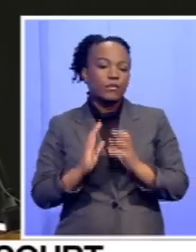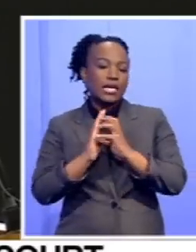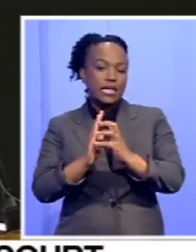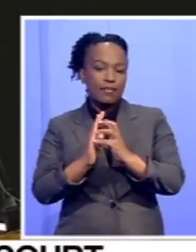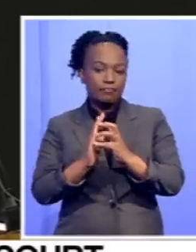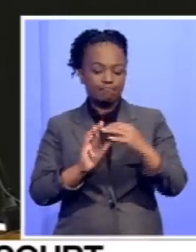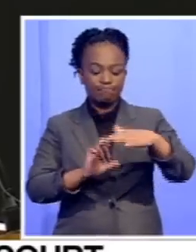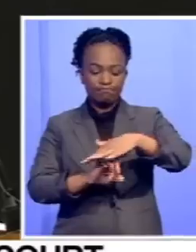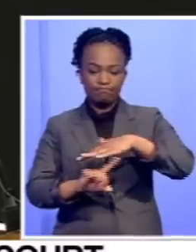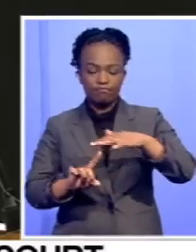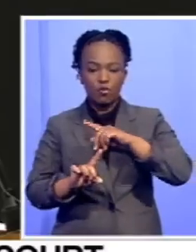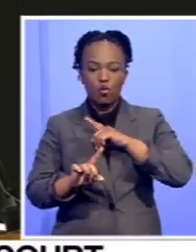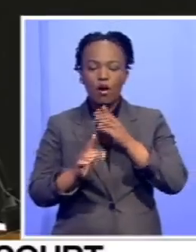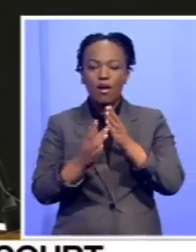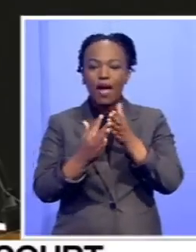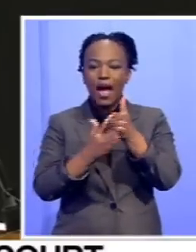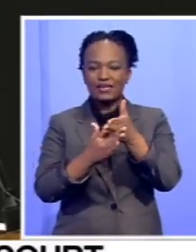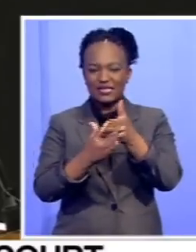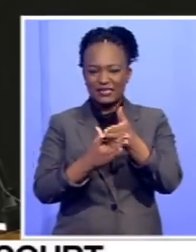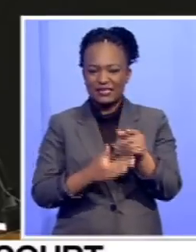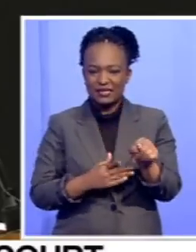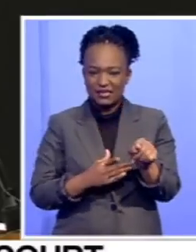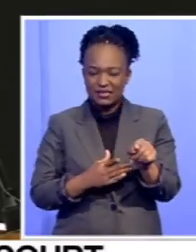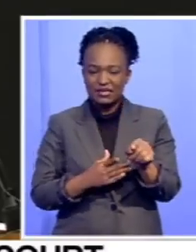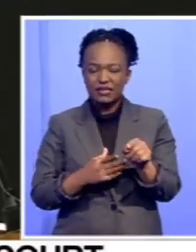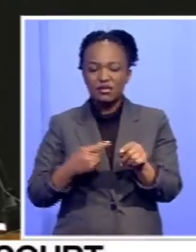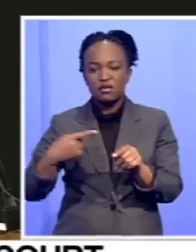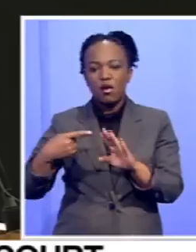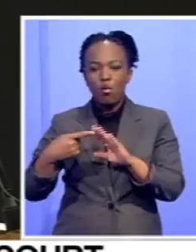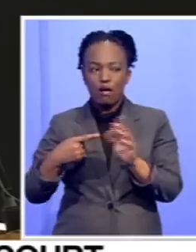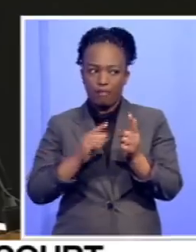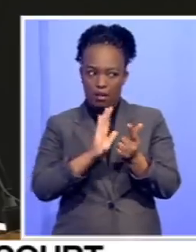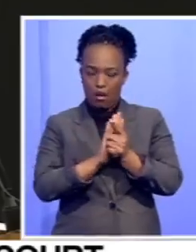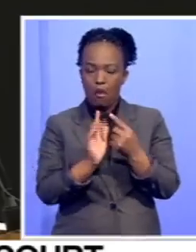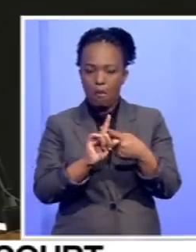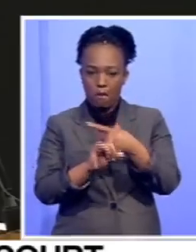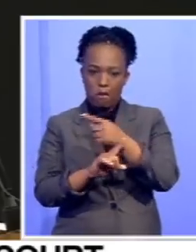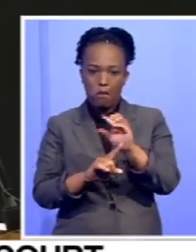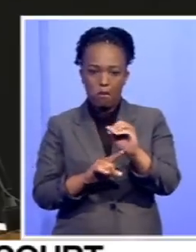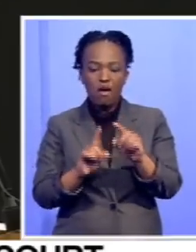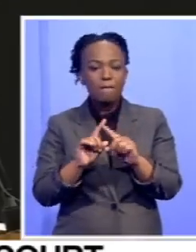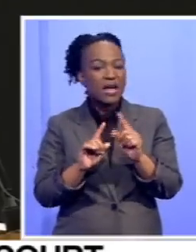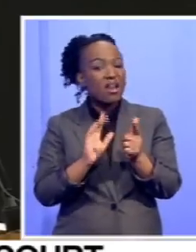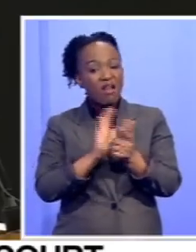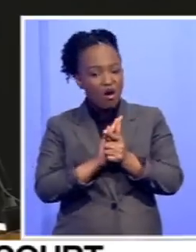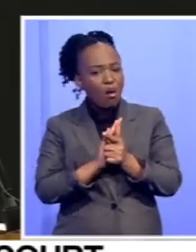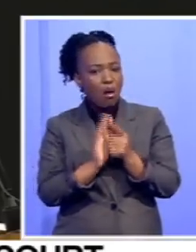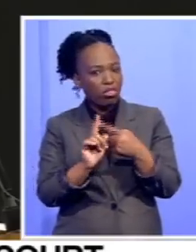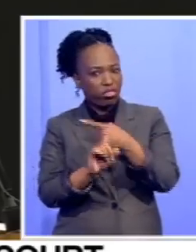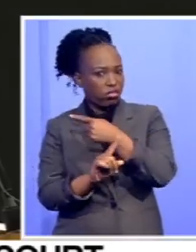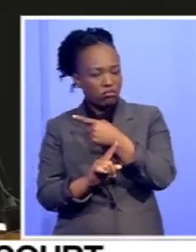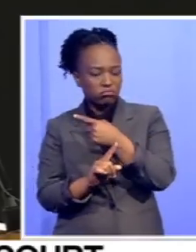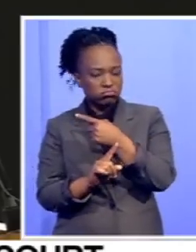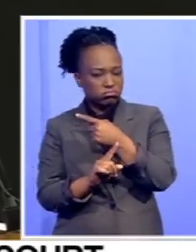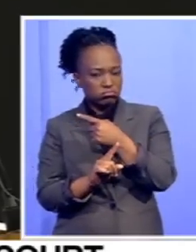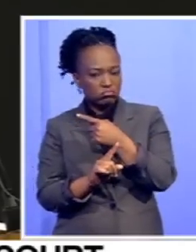situation where X's act, which at first sight seems to break the law, is in fact not unlawful, despite the fact that it does not fall under one